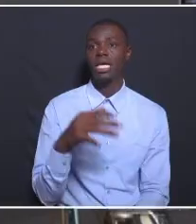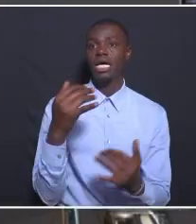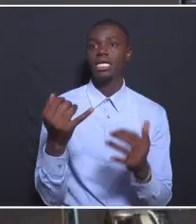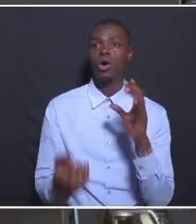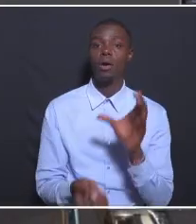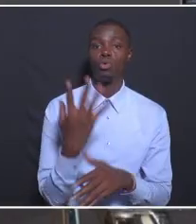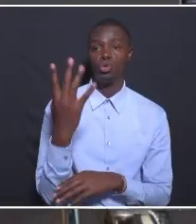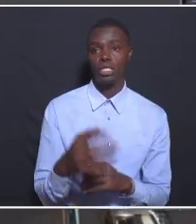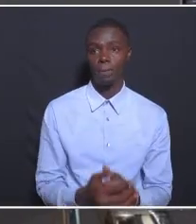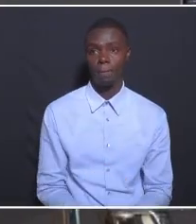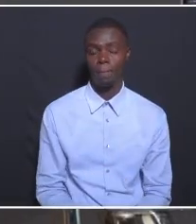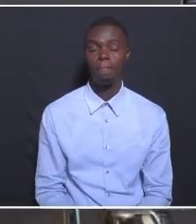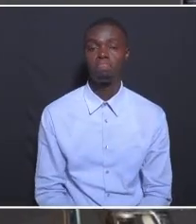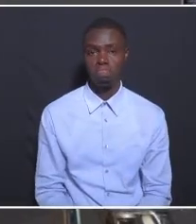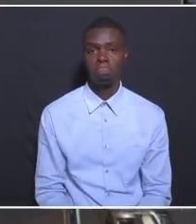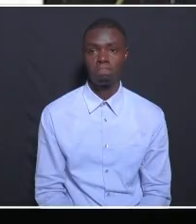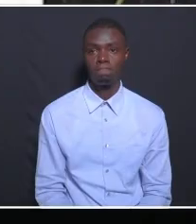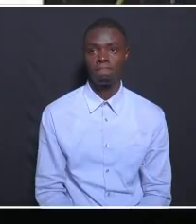producing. Yeah.